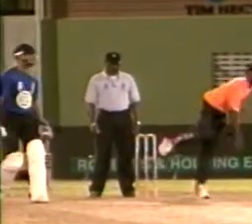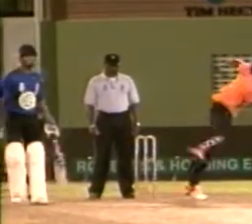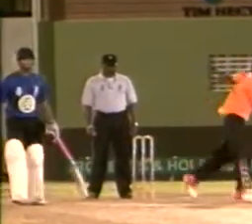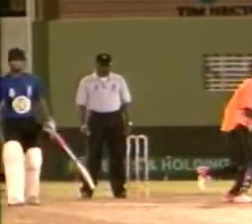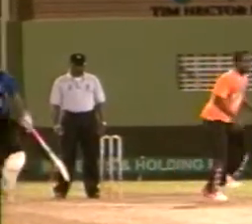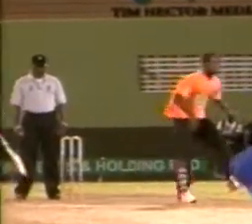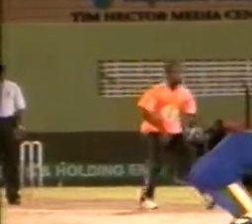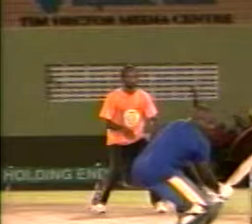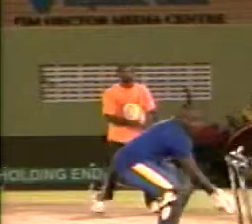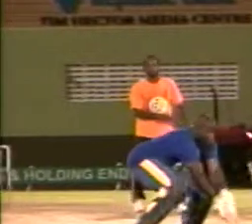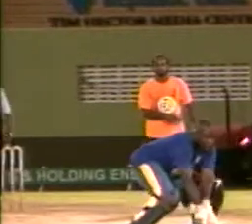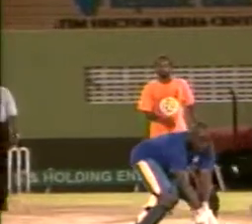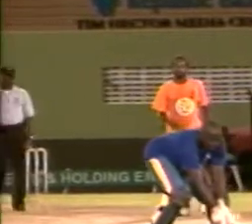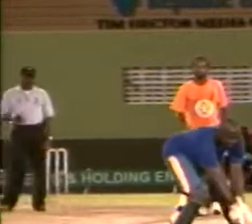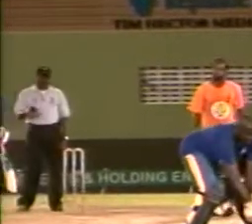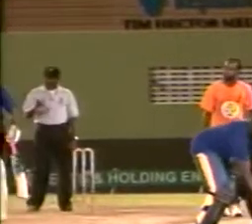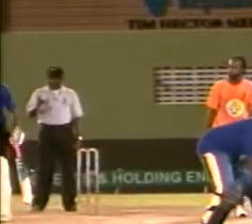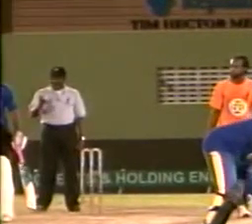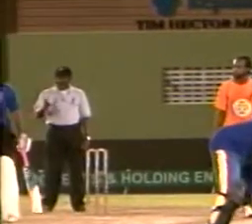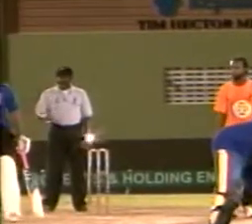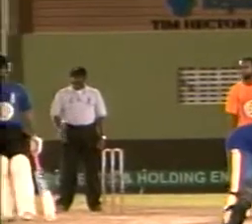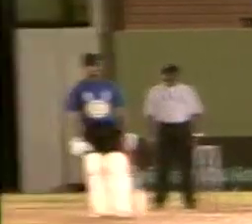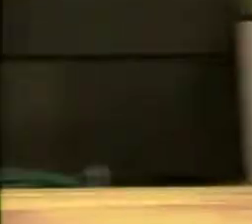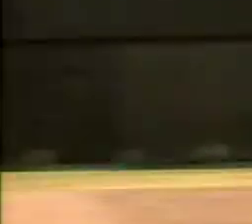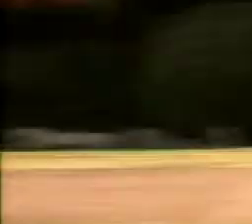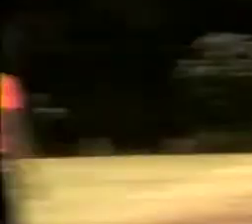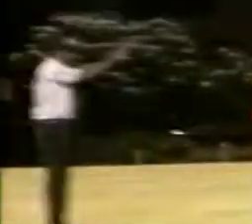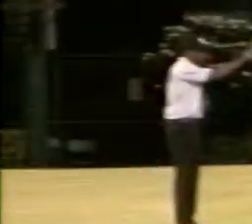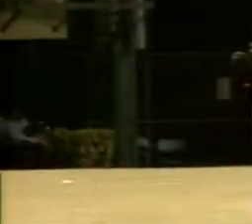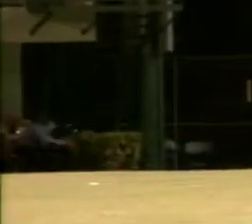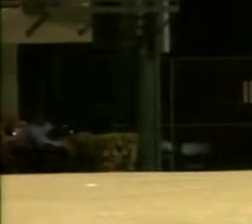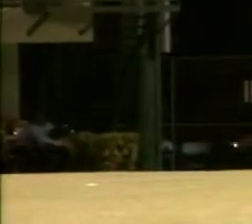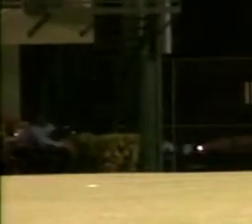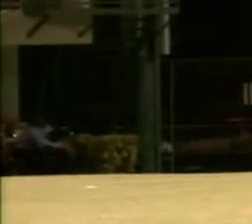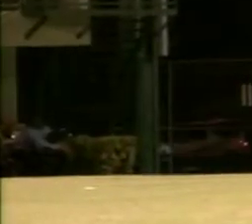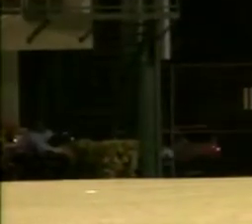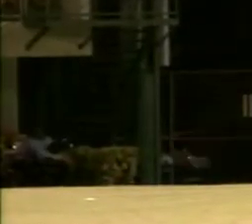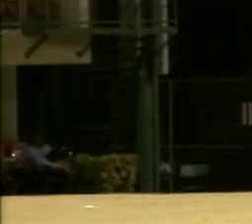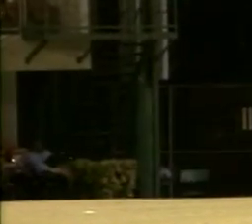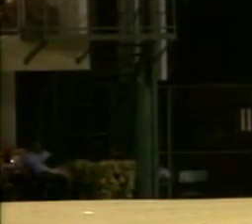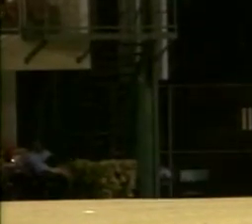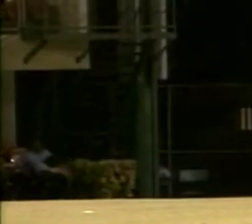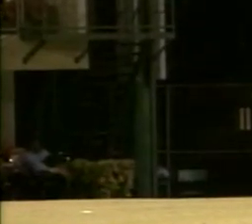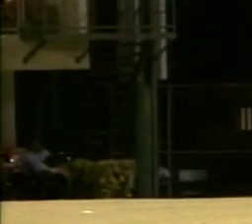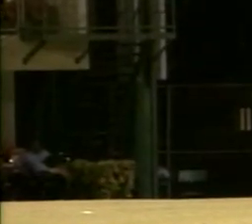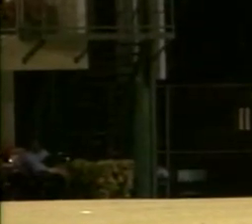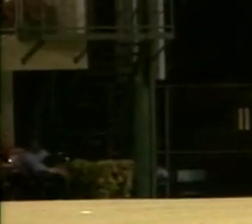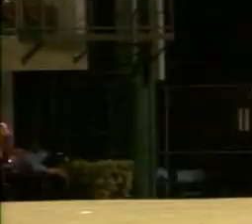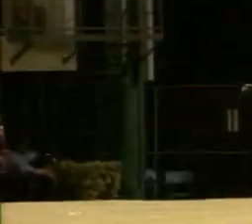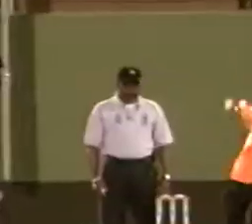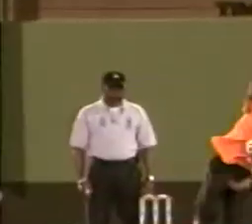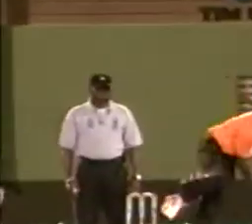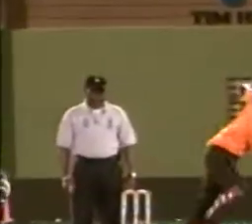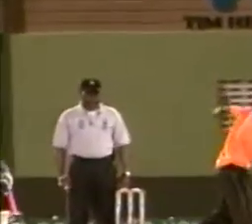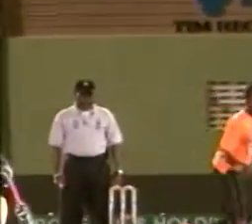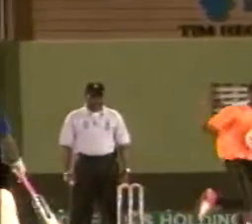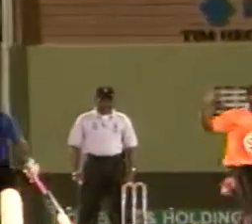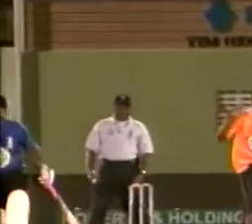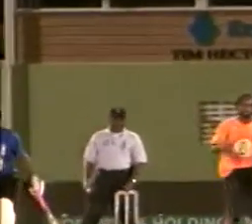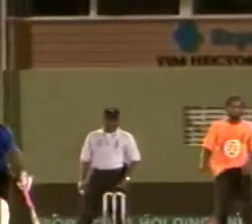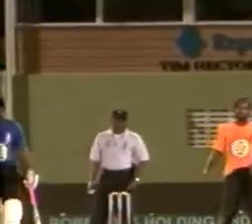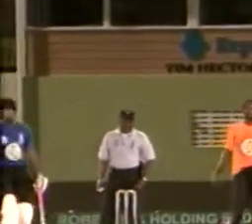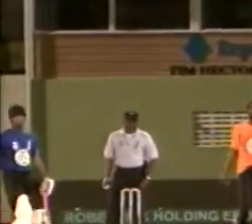for St. James Settlers. Going stumped by Nicholas Carter off Charles for 56. The